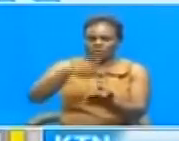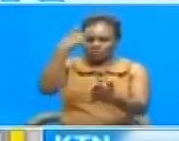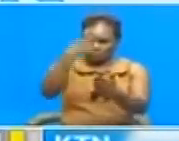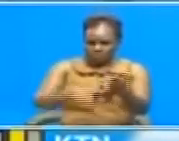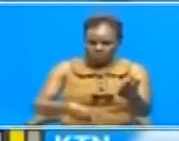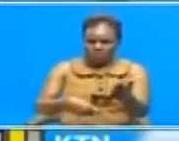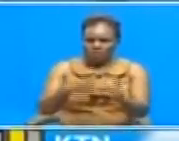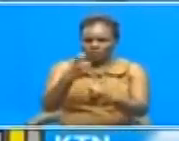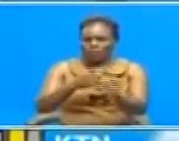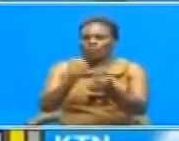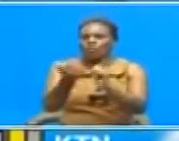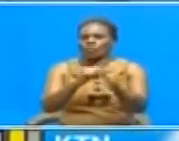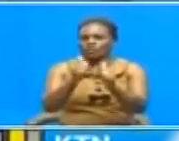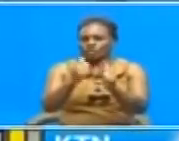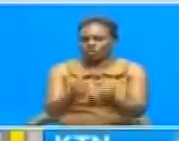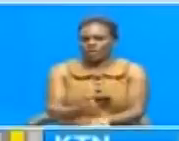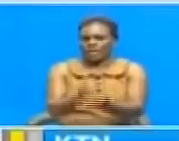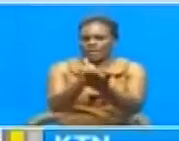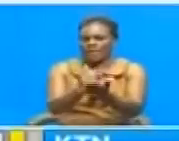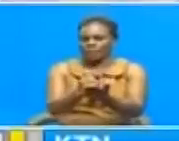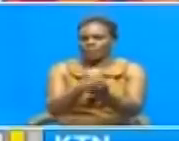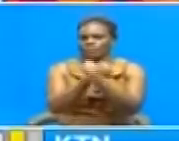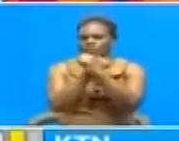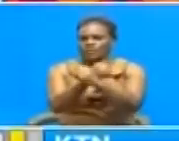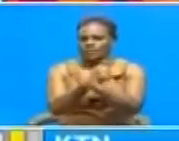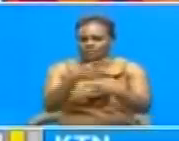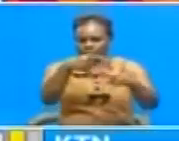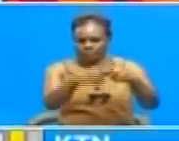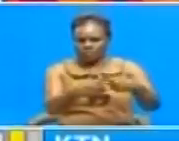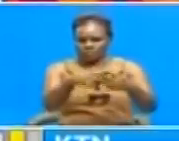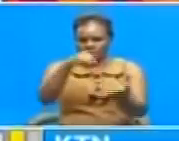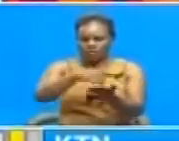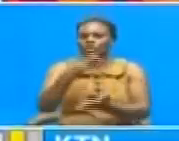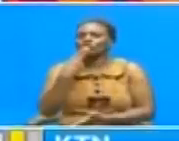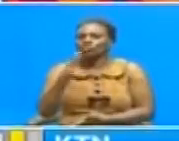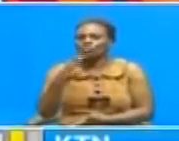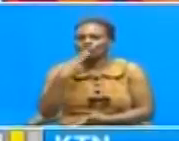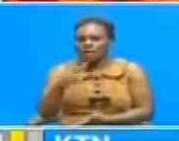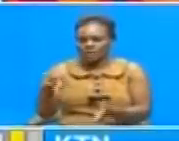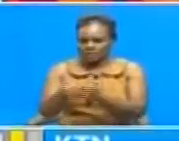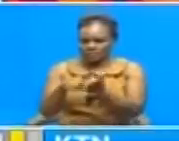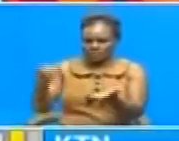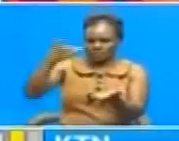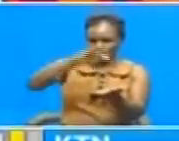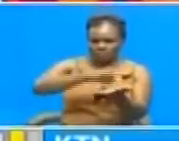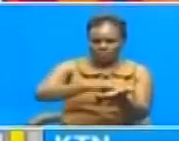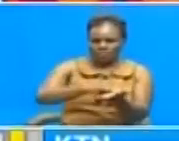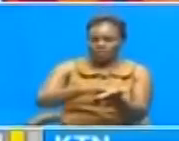from competition by foreign entities. Such industries include the sugar sector, where import duty was doubled